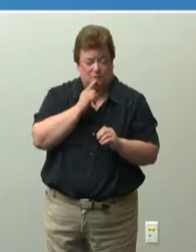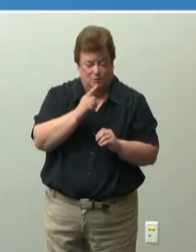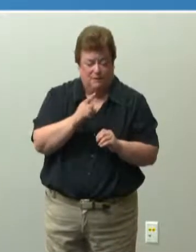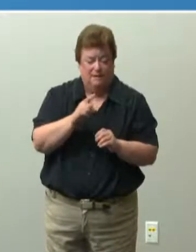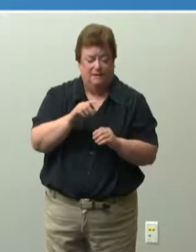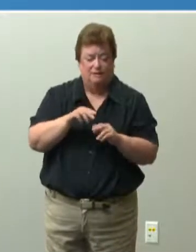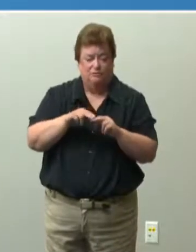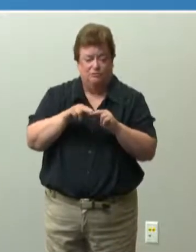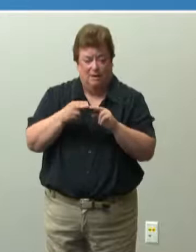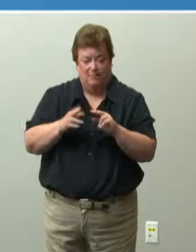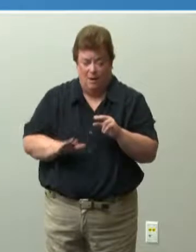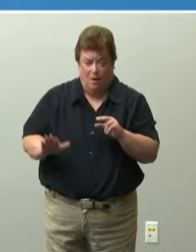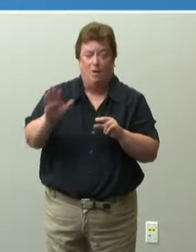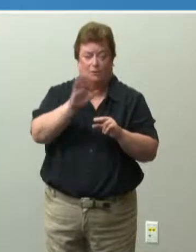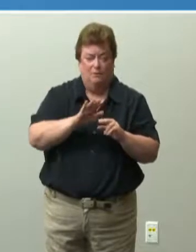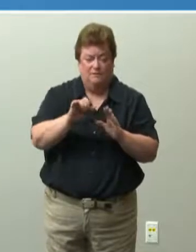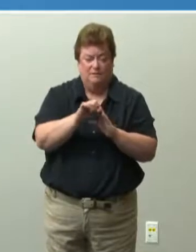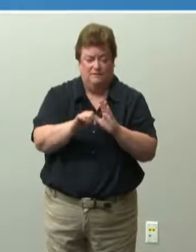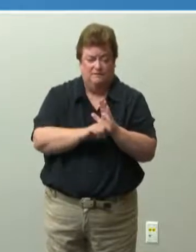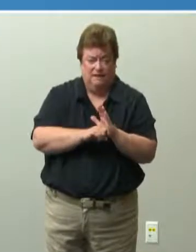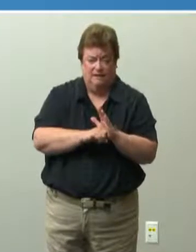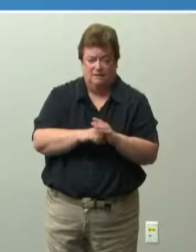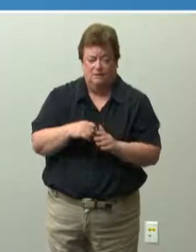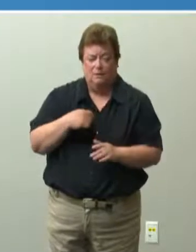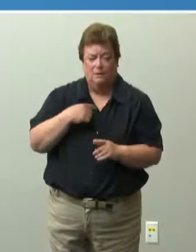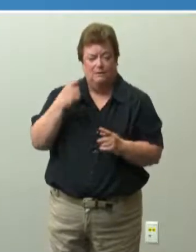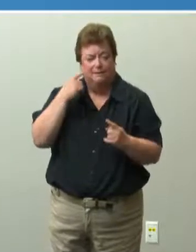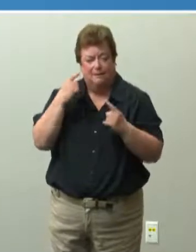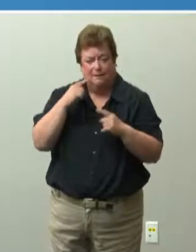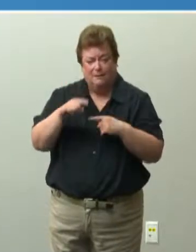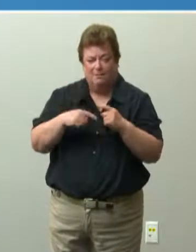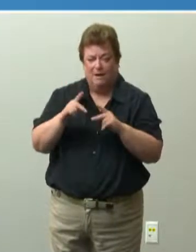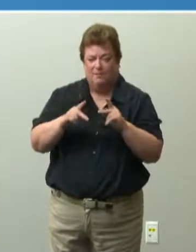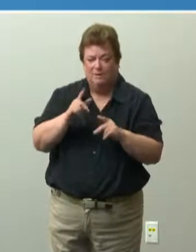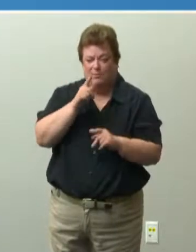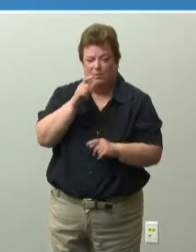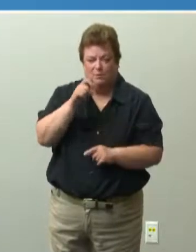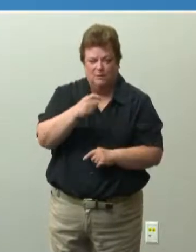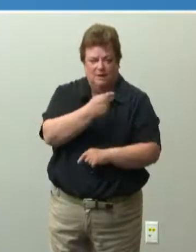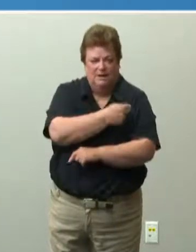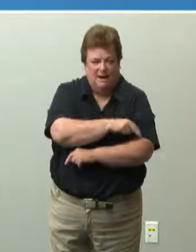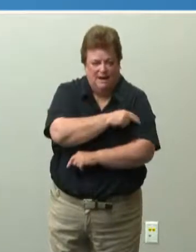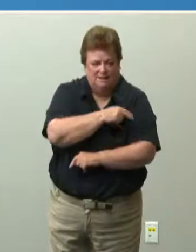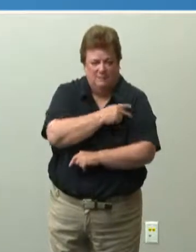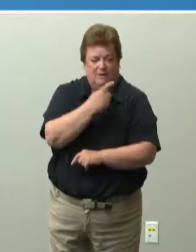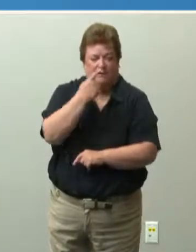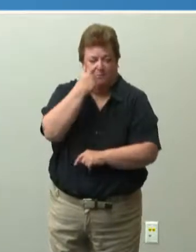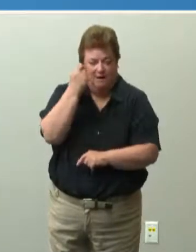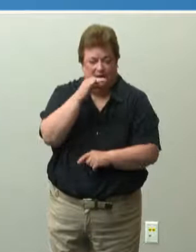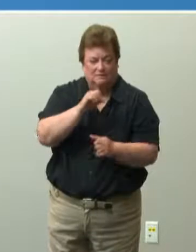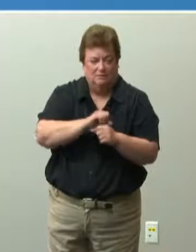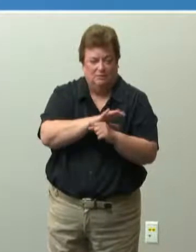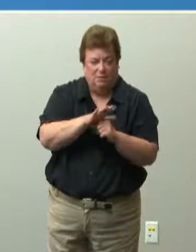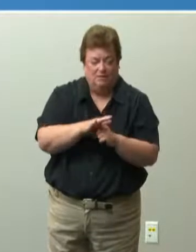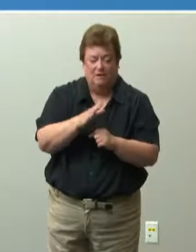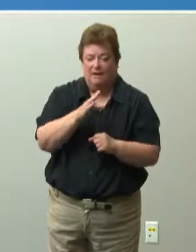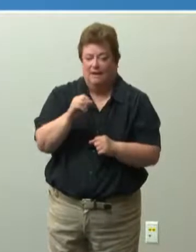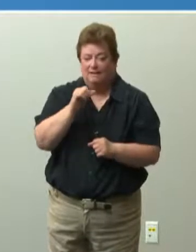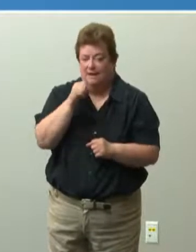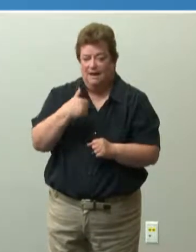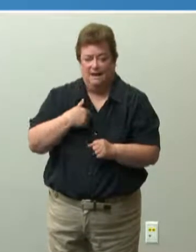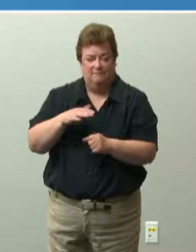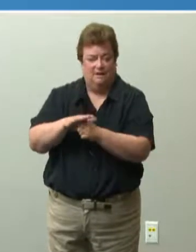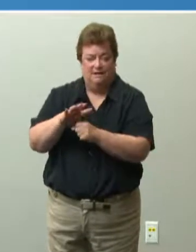the state. We're hearing about people needing hospitalizations for COVID, and there are not beds